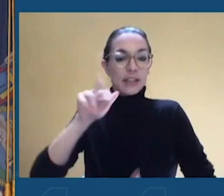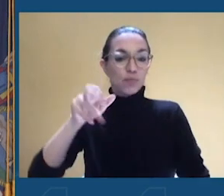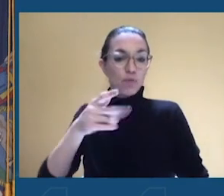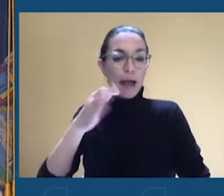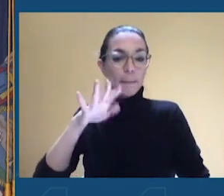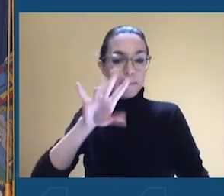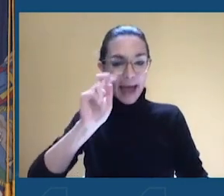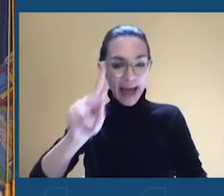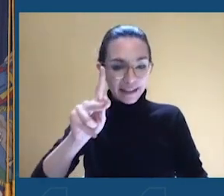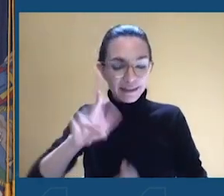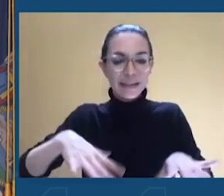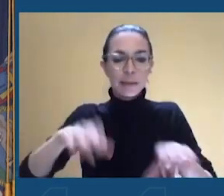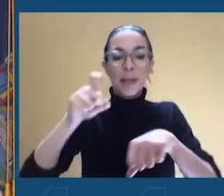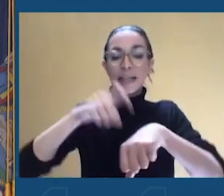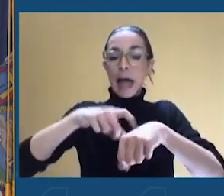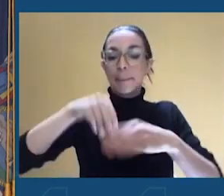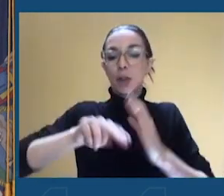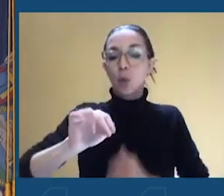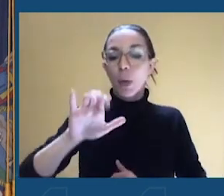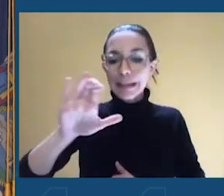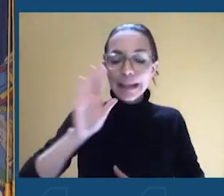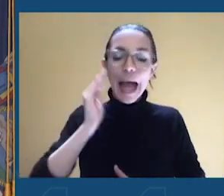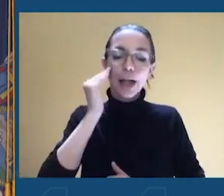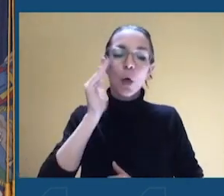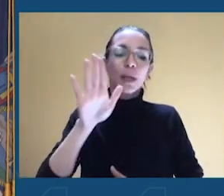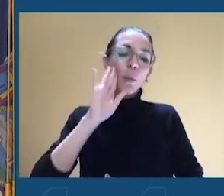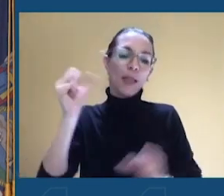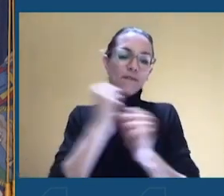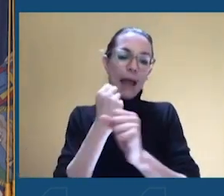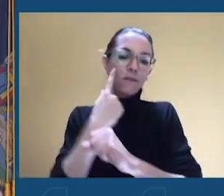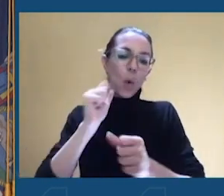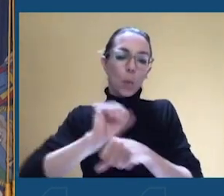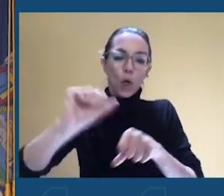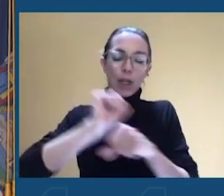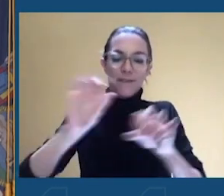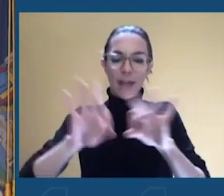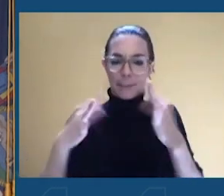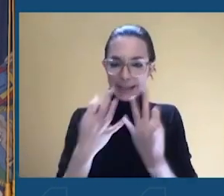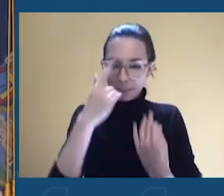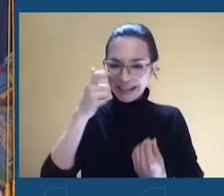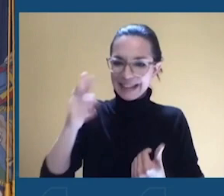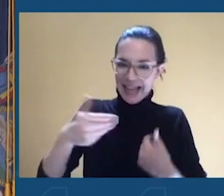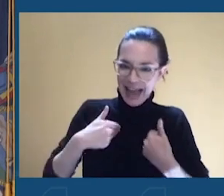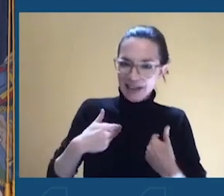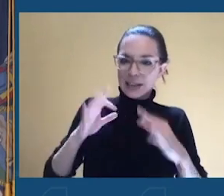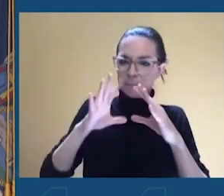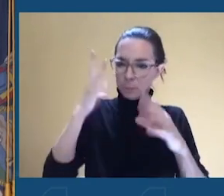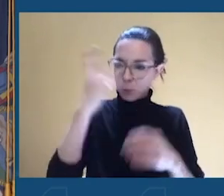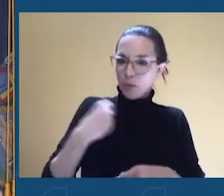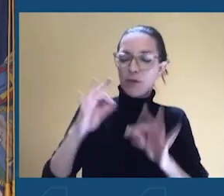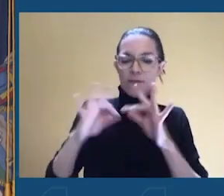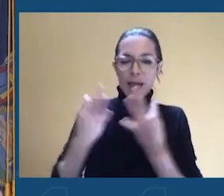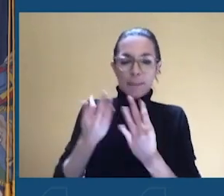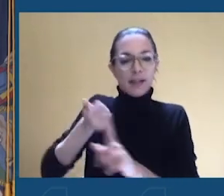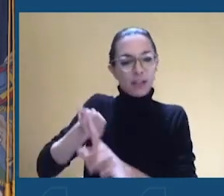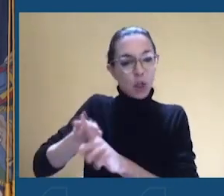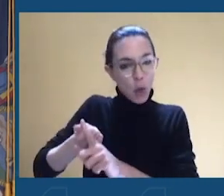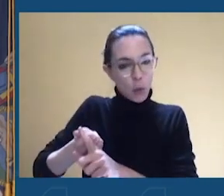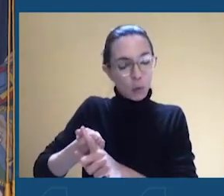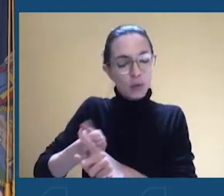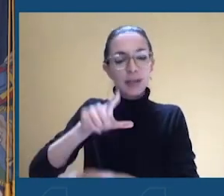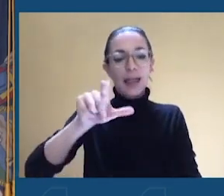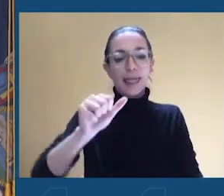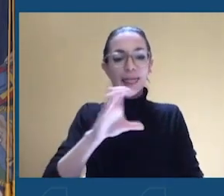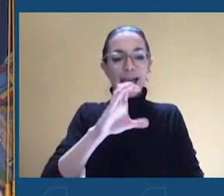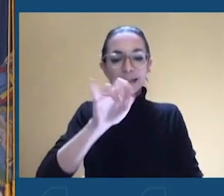City, and I know that he'll fight for working families because he has a beautiful one of his own. With Lacey, his bride,